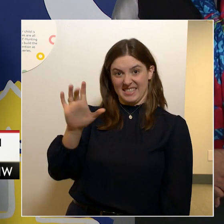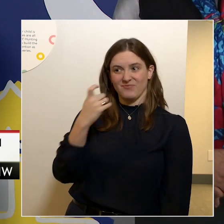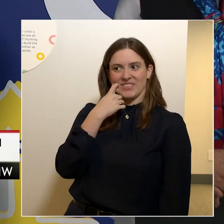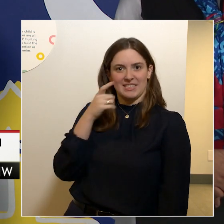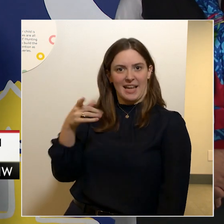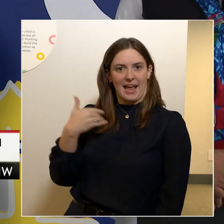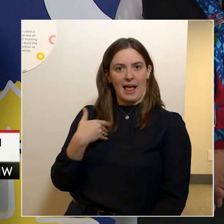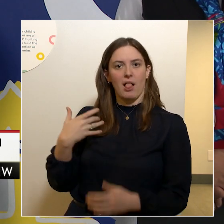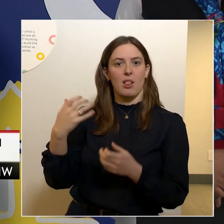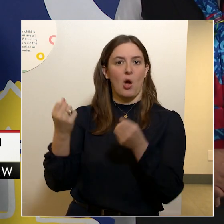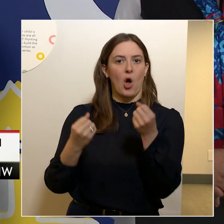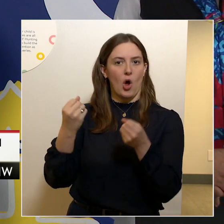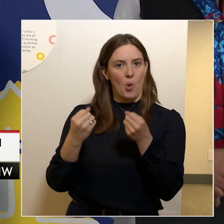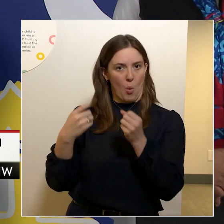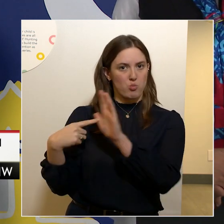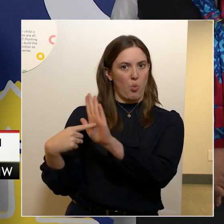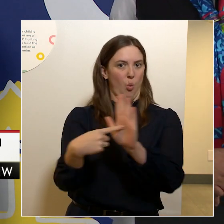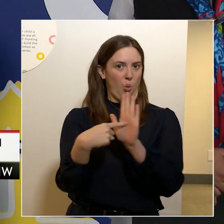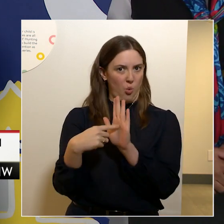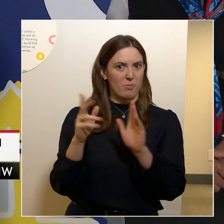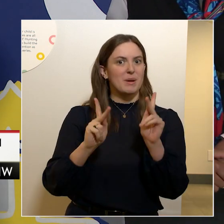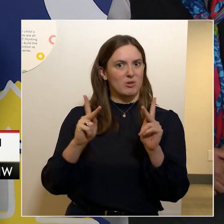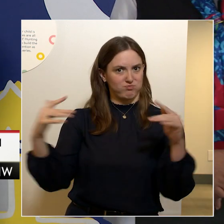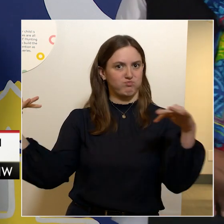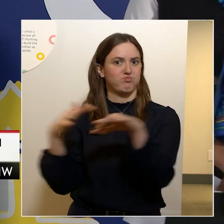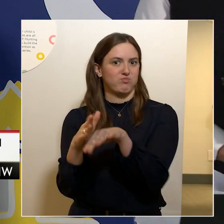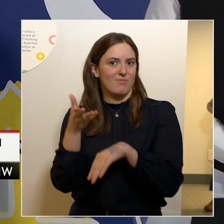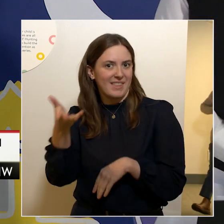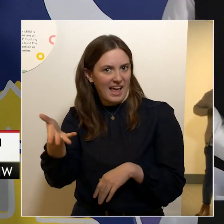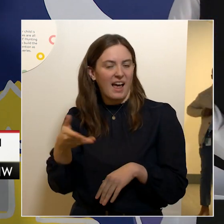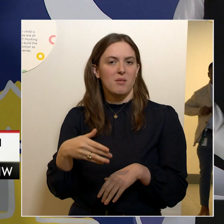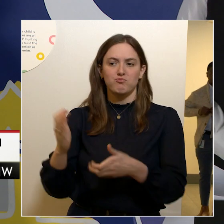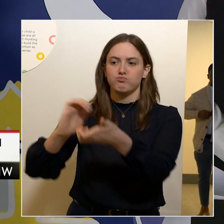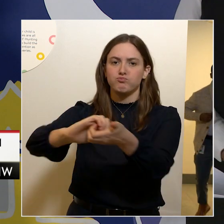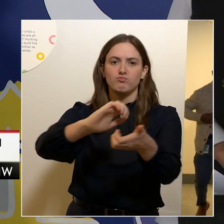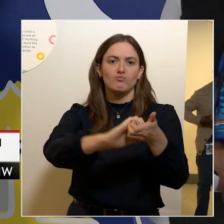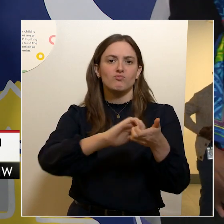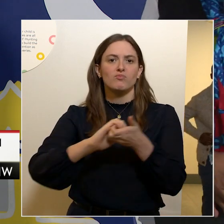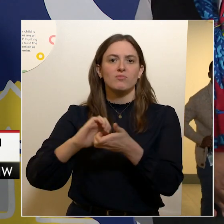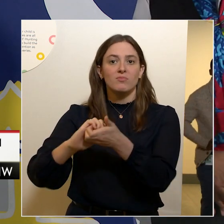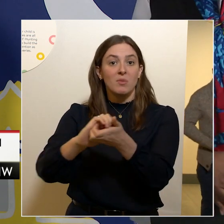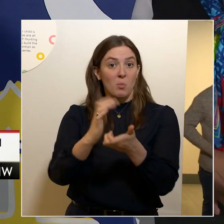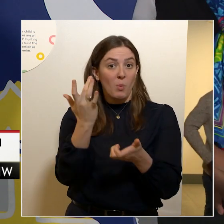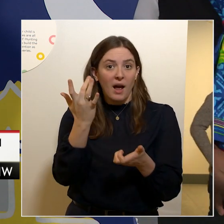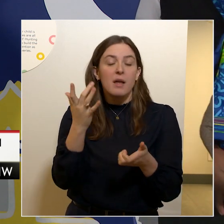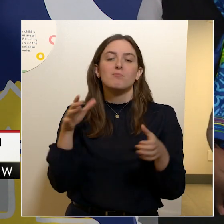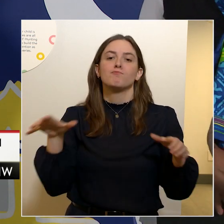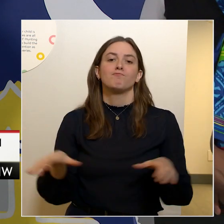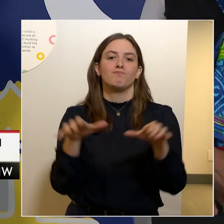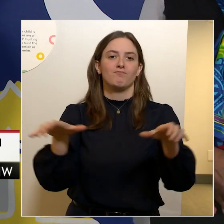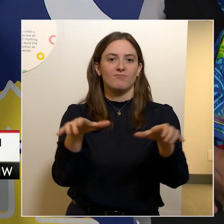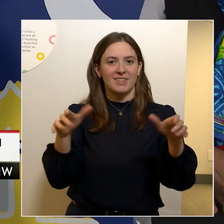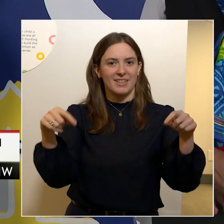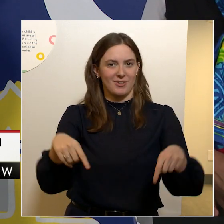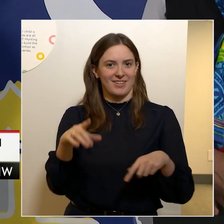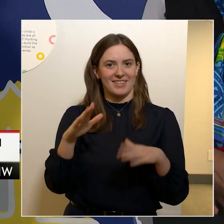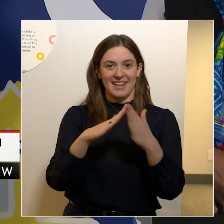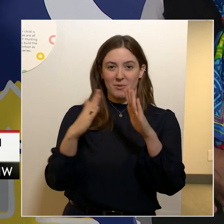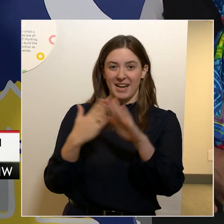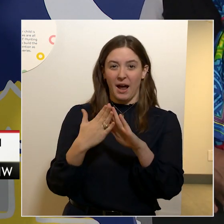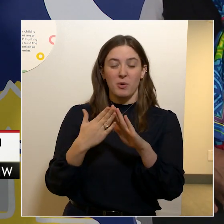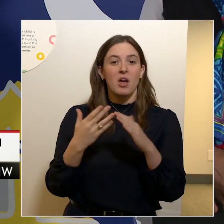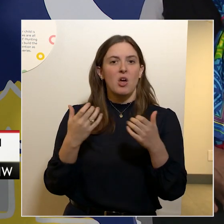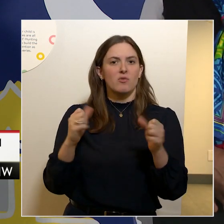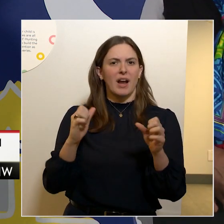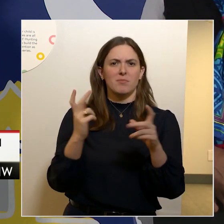family and car enthusiasts. And we're doing all of this to activate downtown and reimagine how we engage with